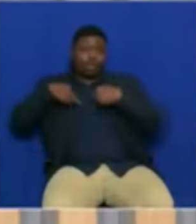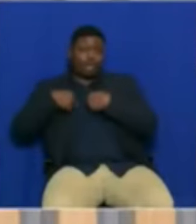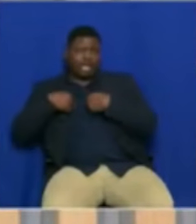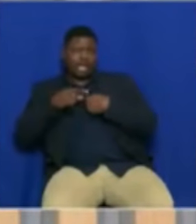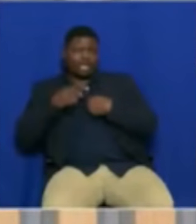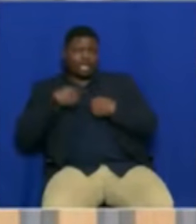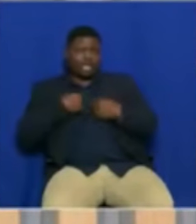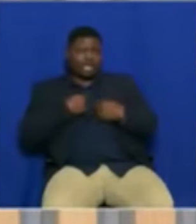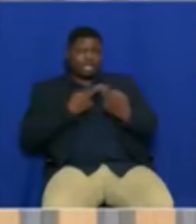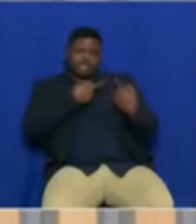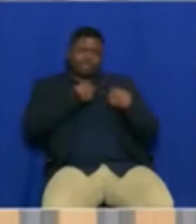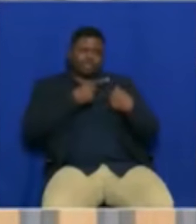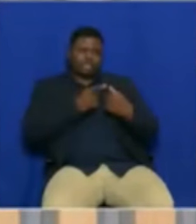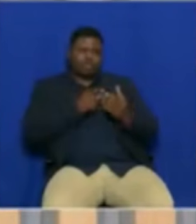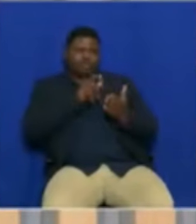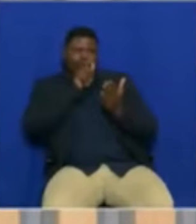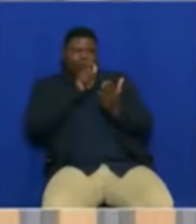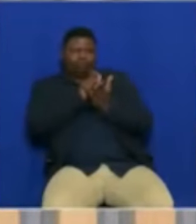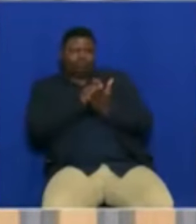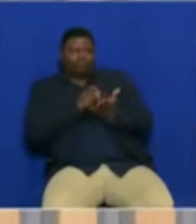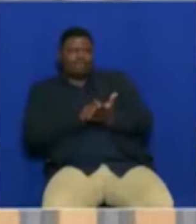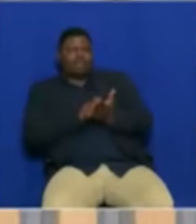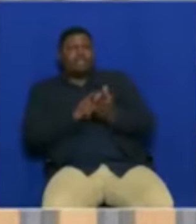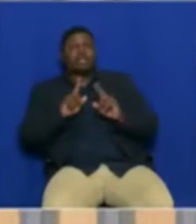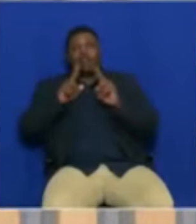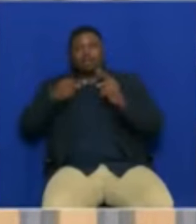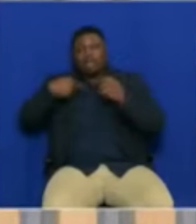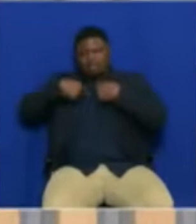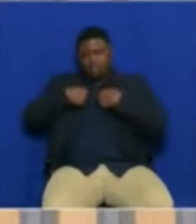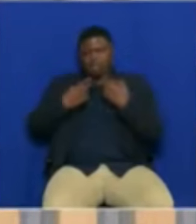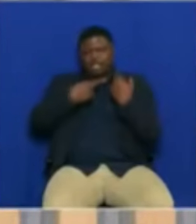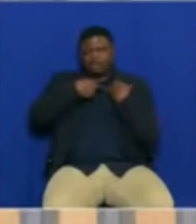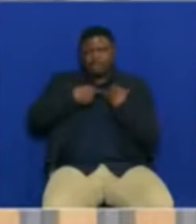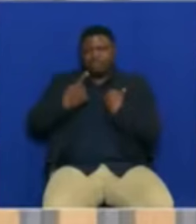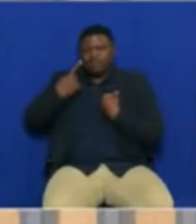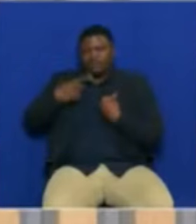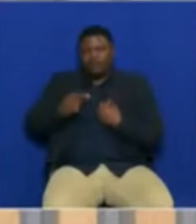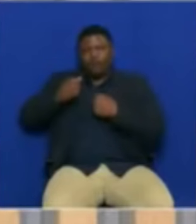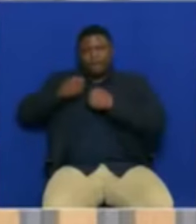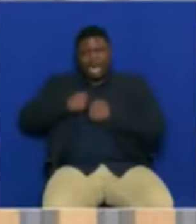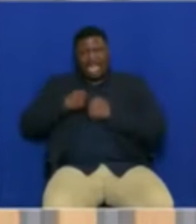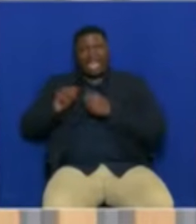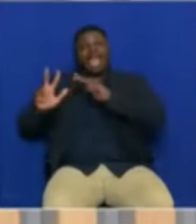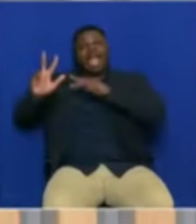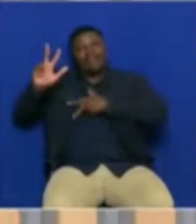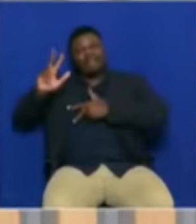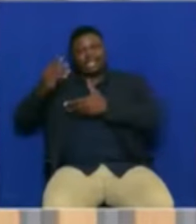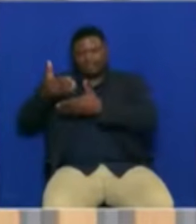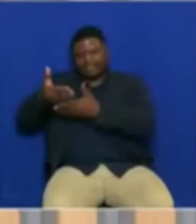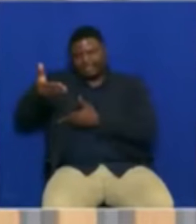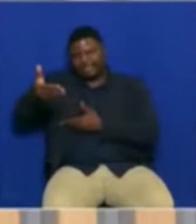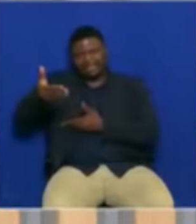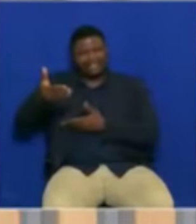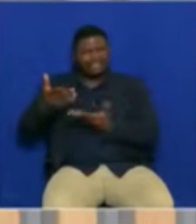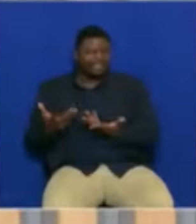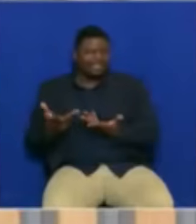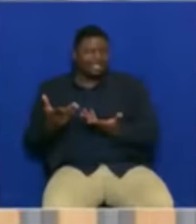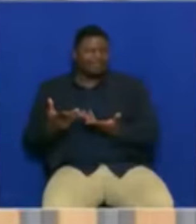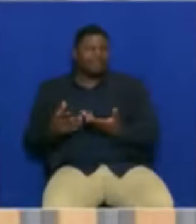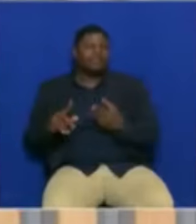my affidavit. I'm not responsible for the draft charge sheet. That is done by the Director of